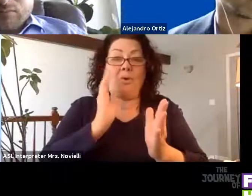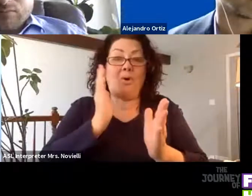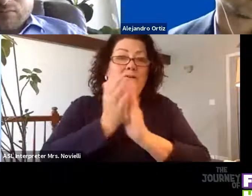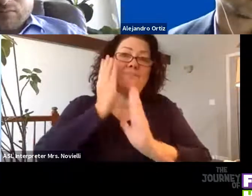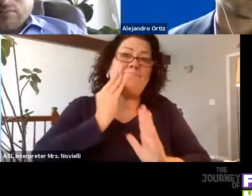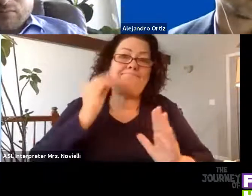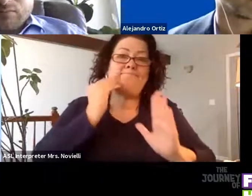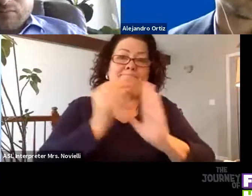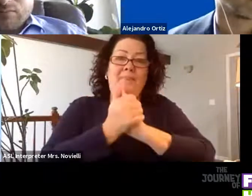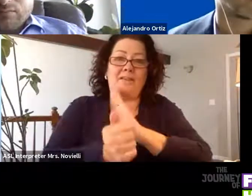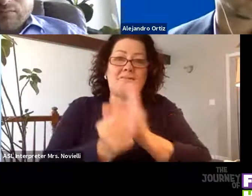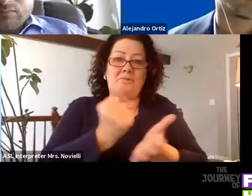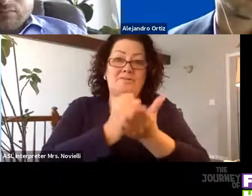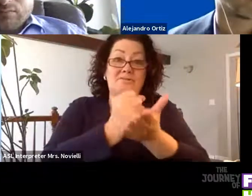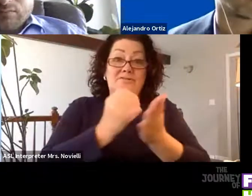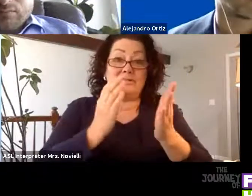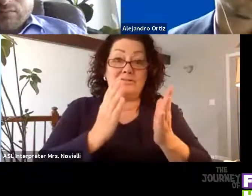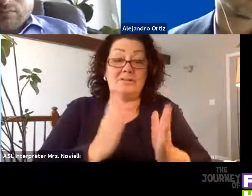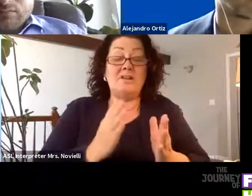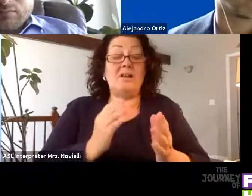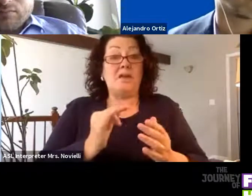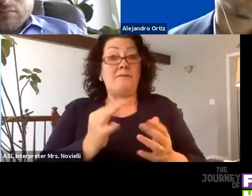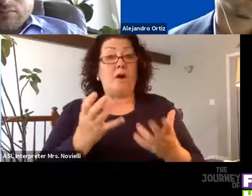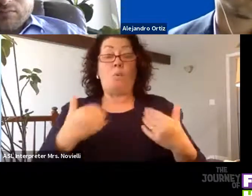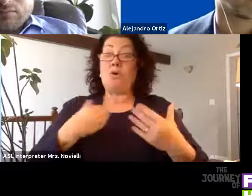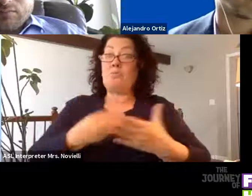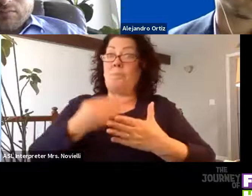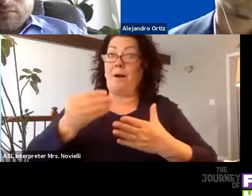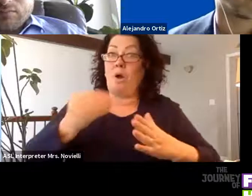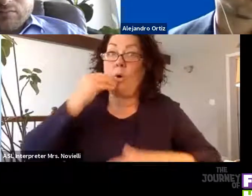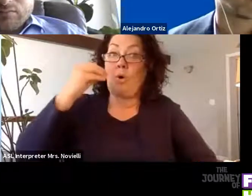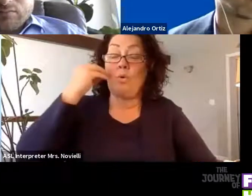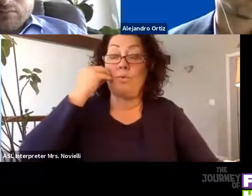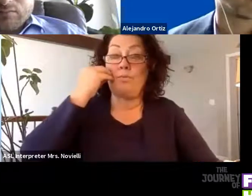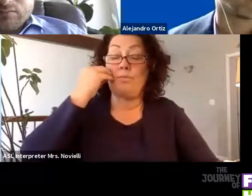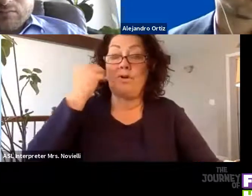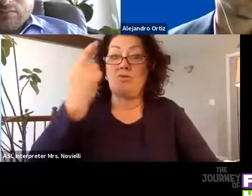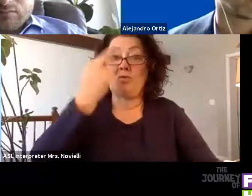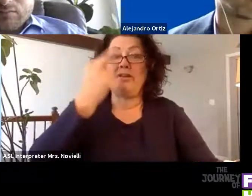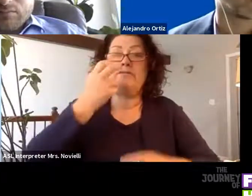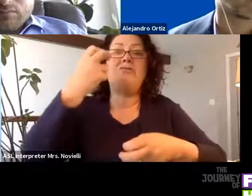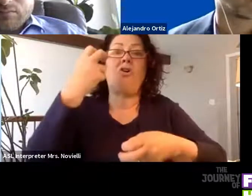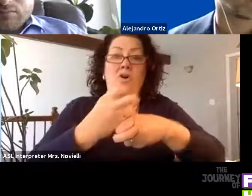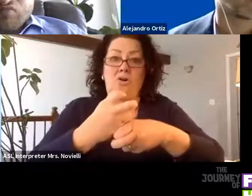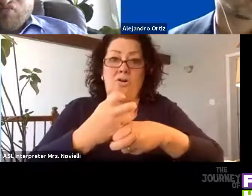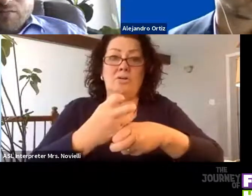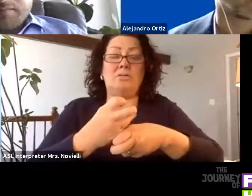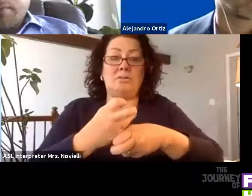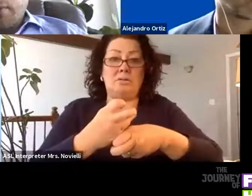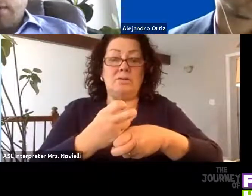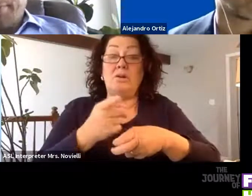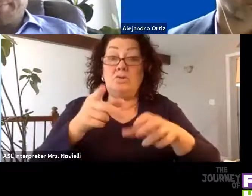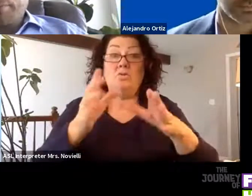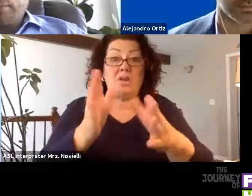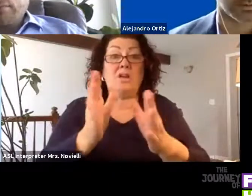in the market looking for to purchase a home, realize that this is a difficult thing. And you can get some advice around that